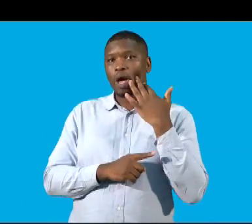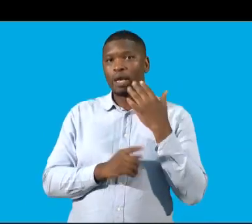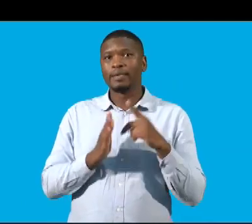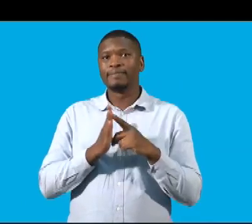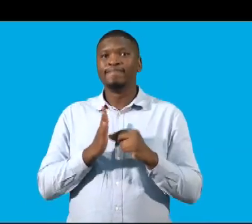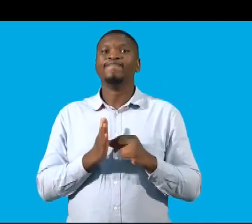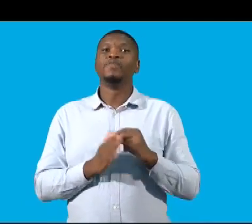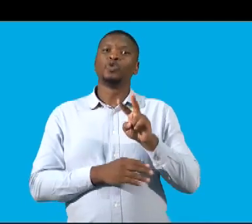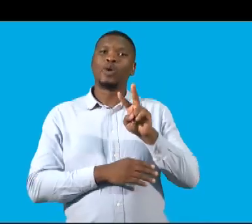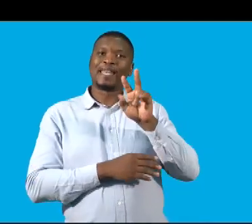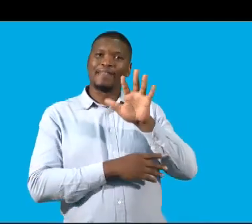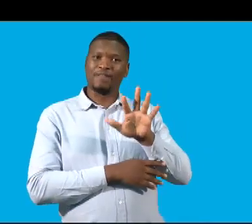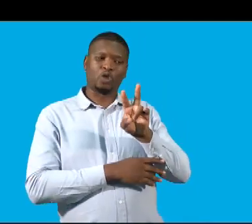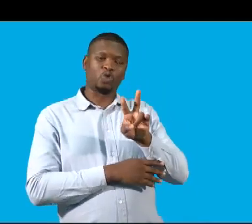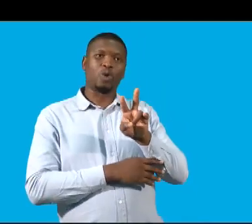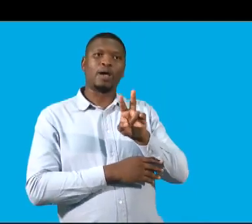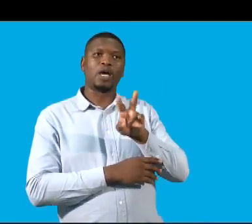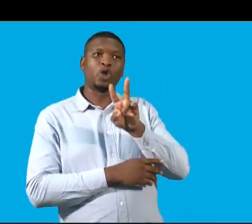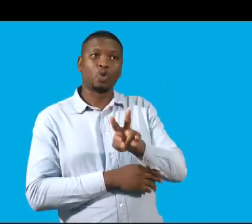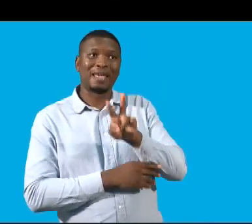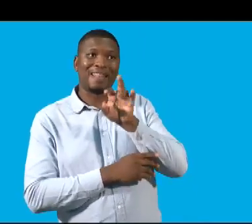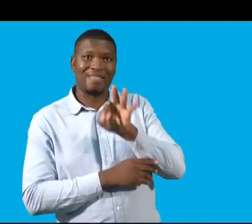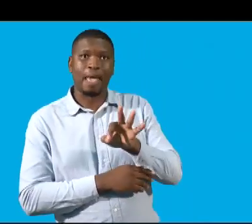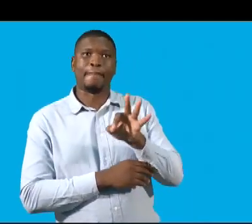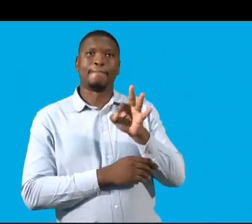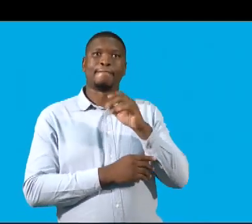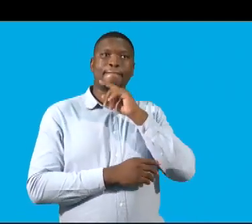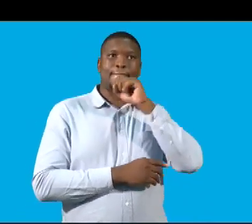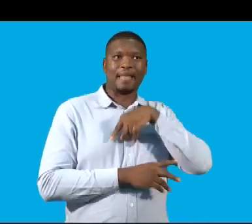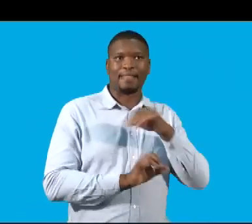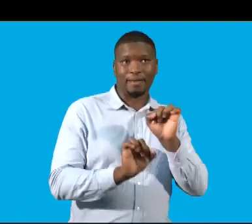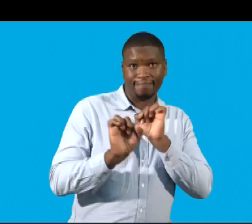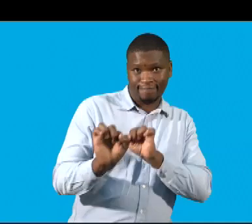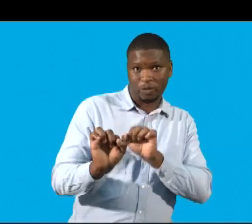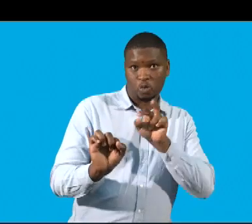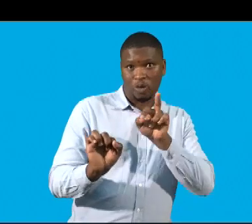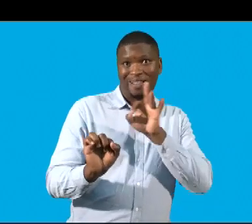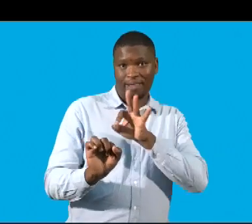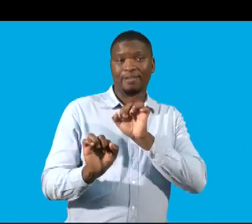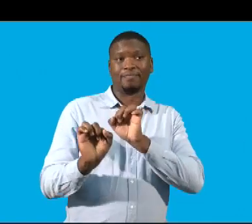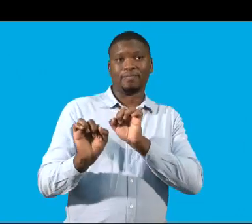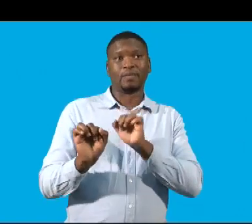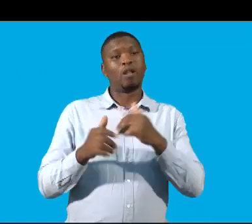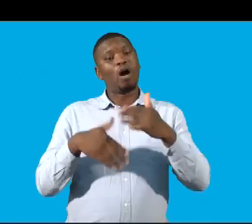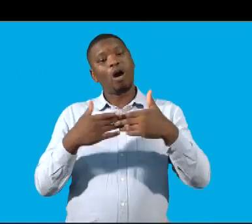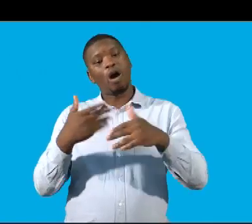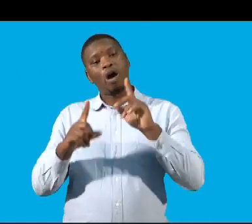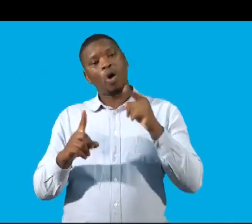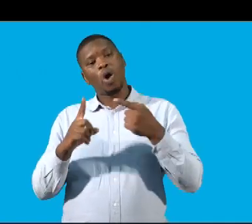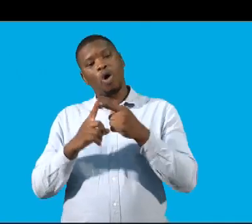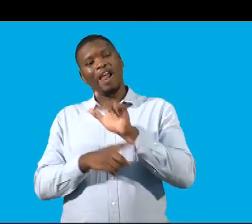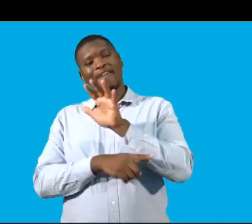on his 23rd birthday and the last installment 1 month before his